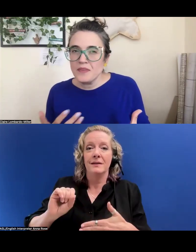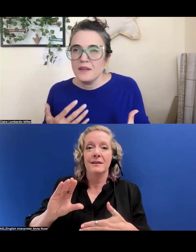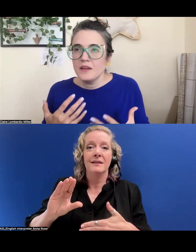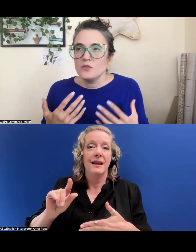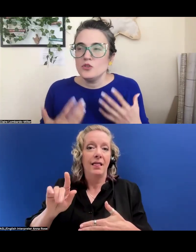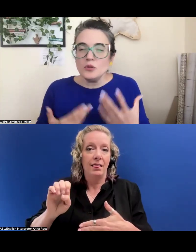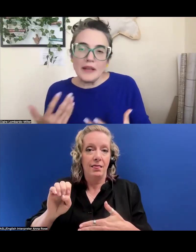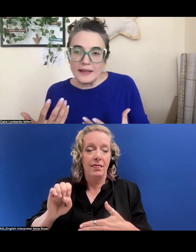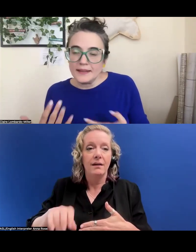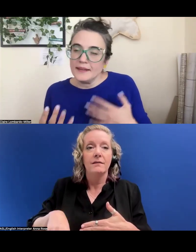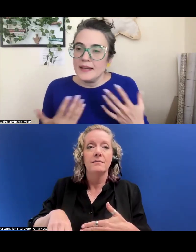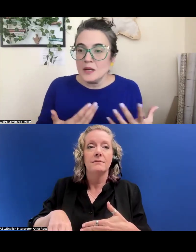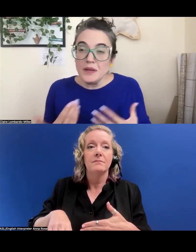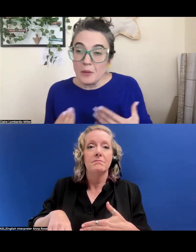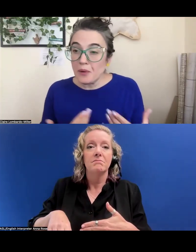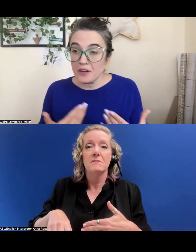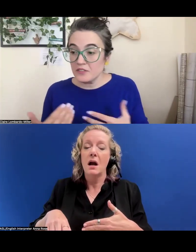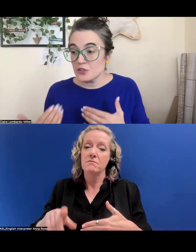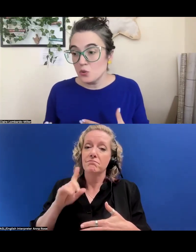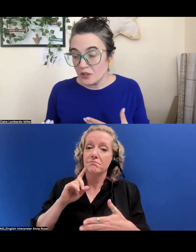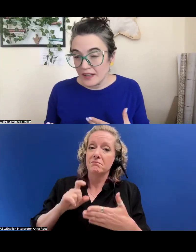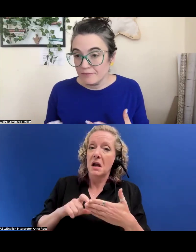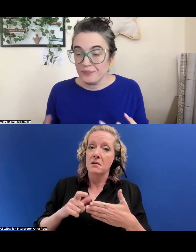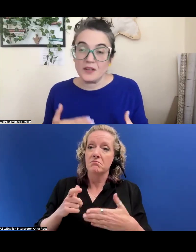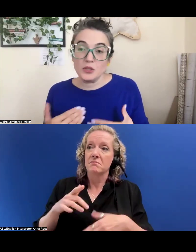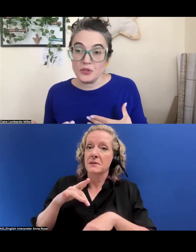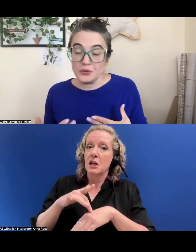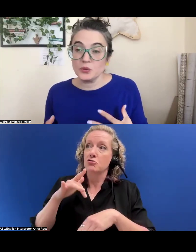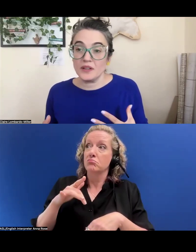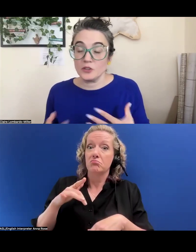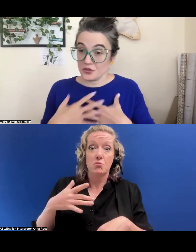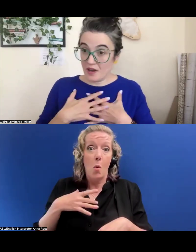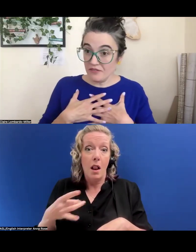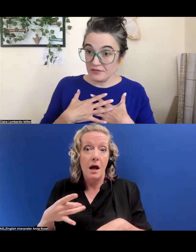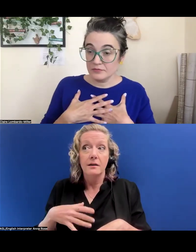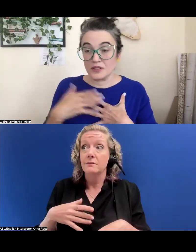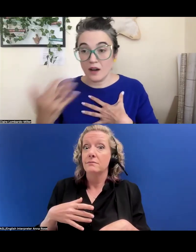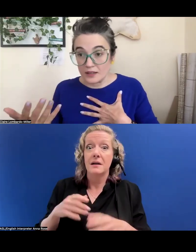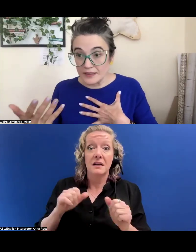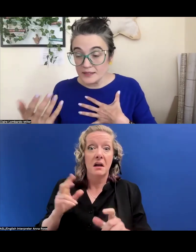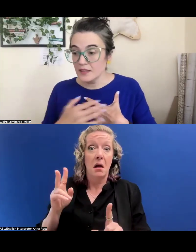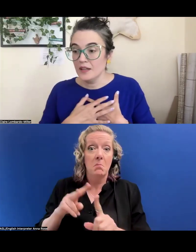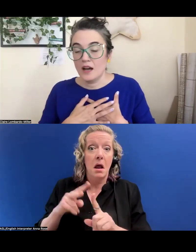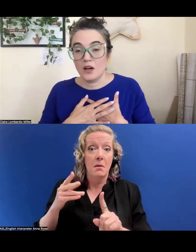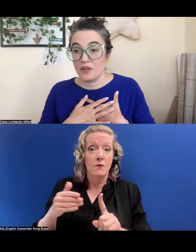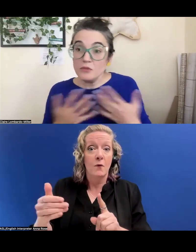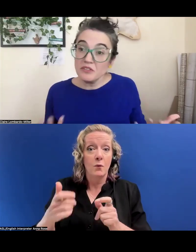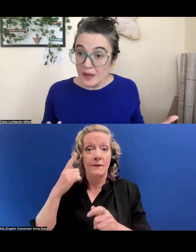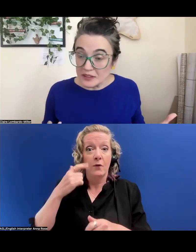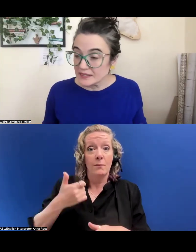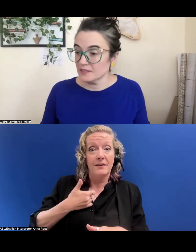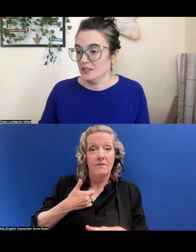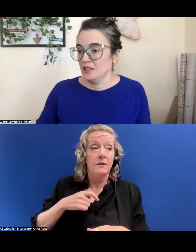see, do you like it? Can it become part of your toolkit that you use with yourself, with colleagues, even